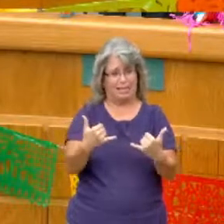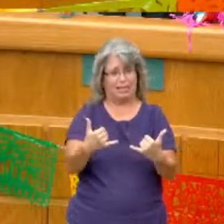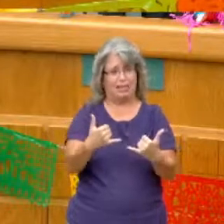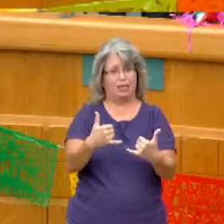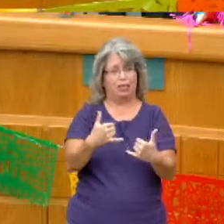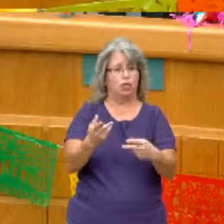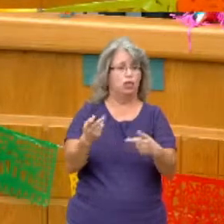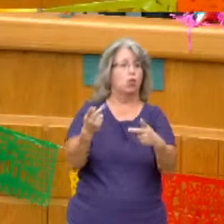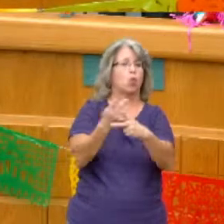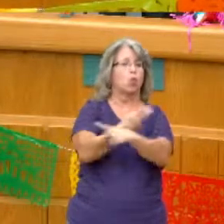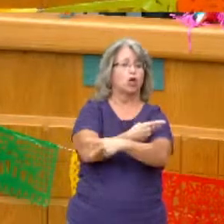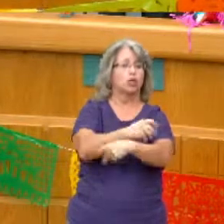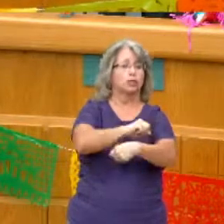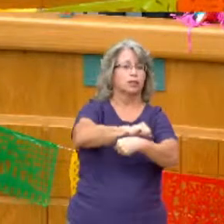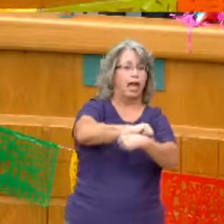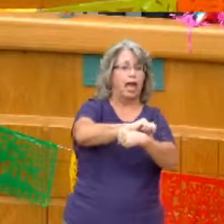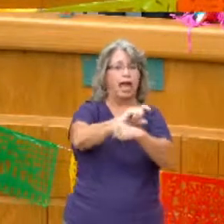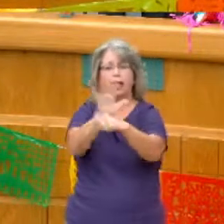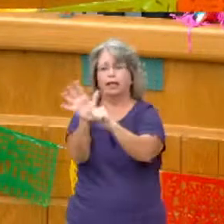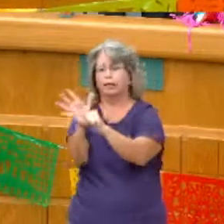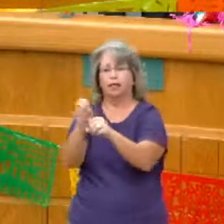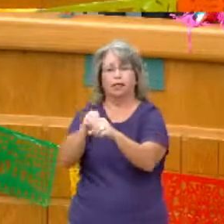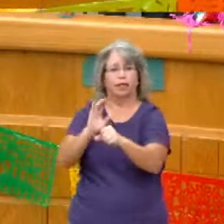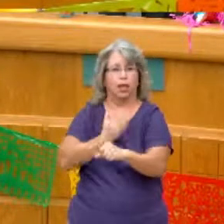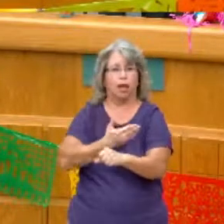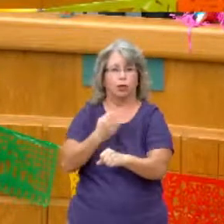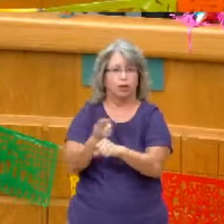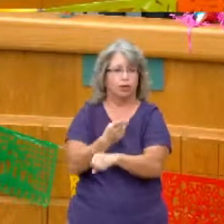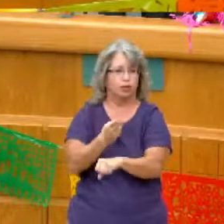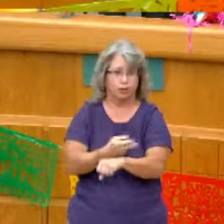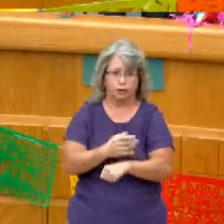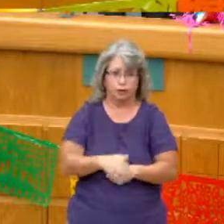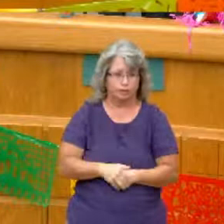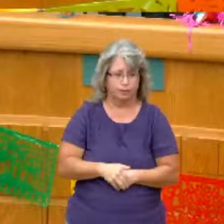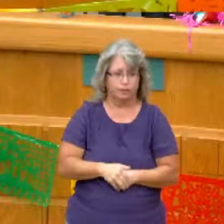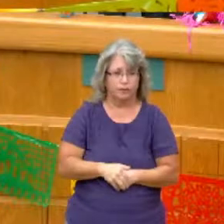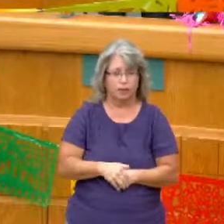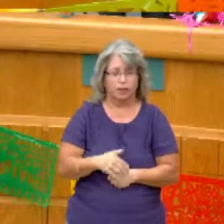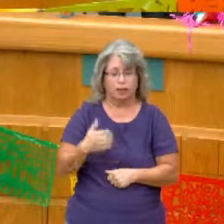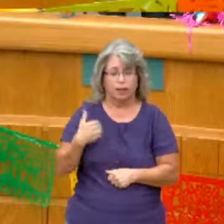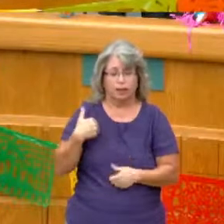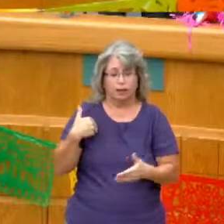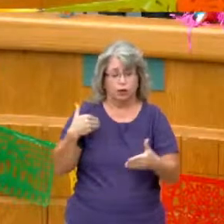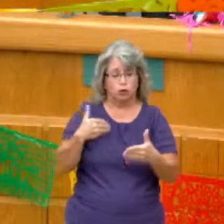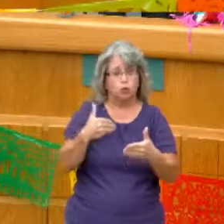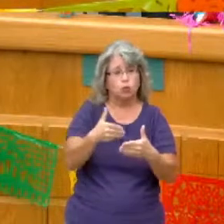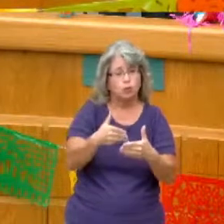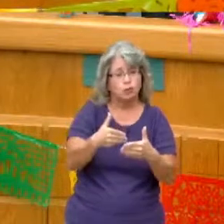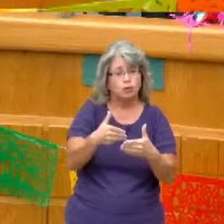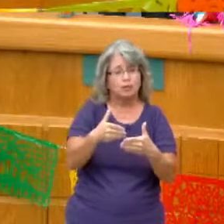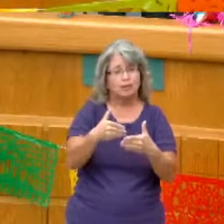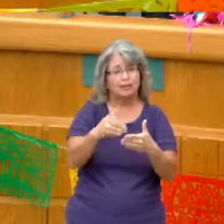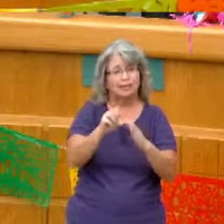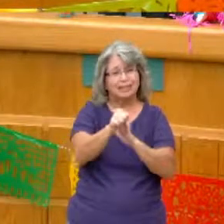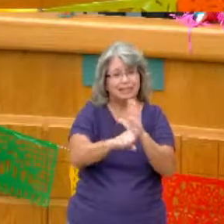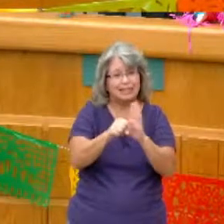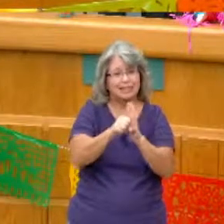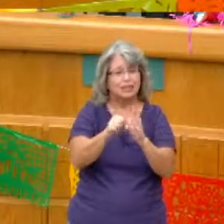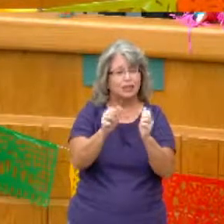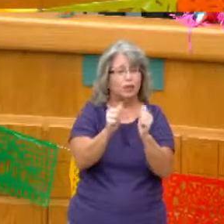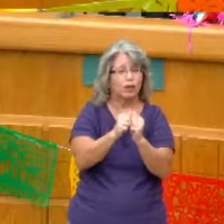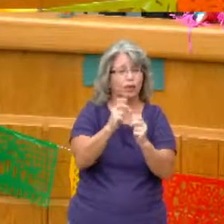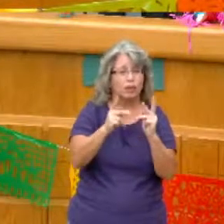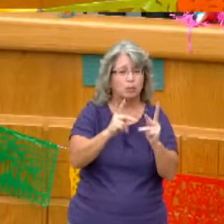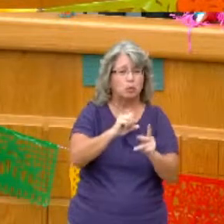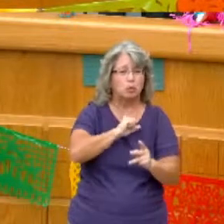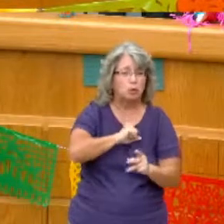country's history. The fast approaching season of sniffles and coughs looms ahead, and it seems like that the